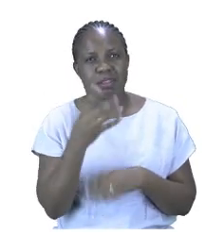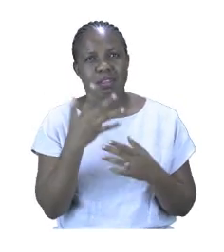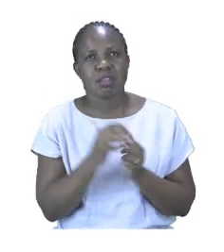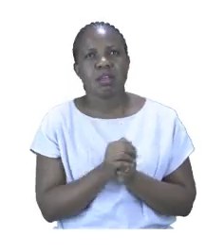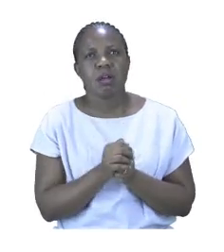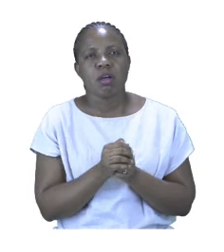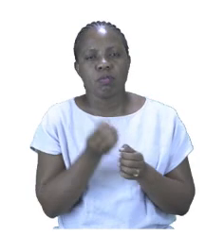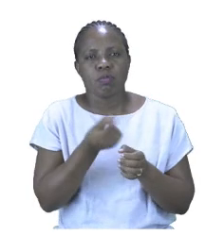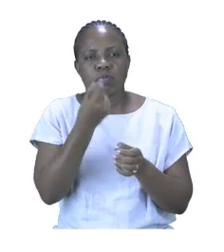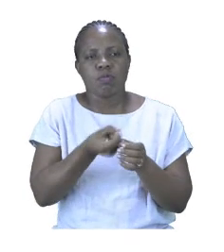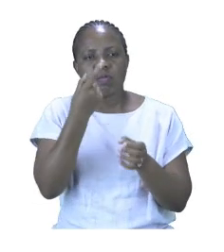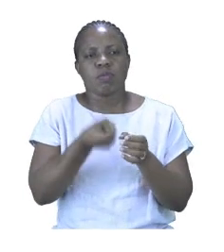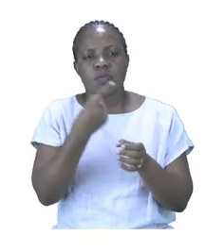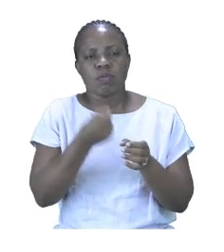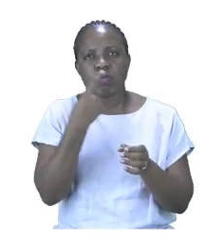kilograms?